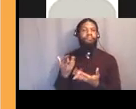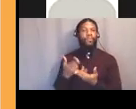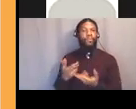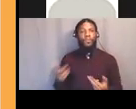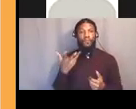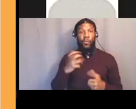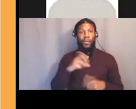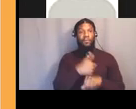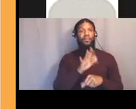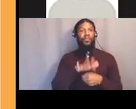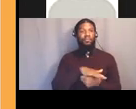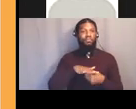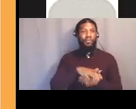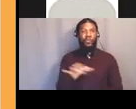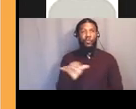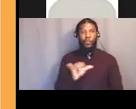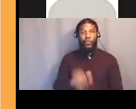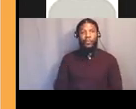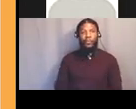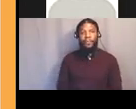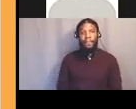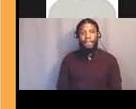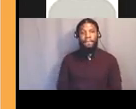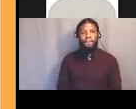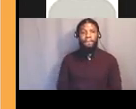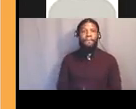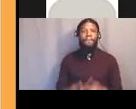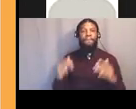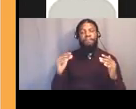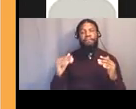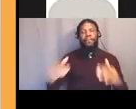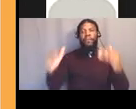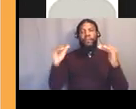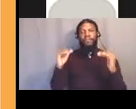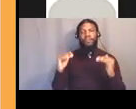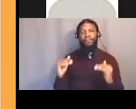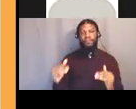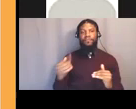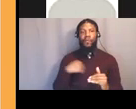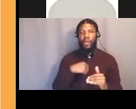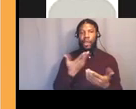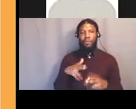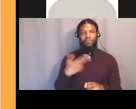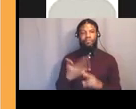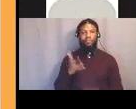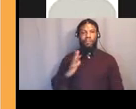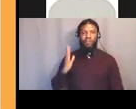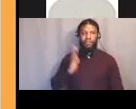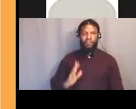your jurisdiction. Also, and this is something that we referenced earlier, and some of